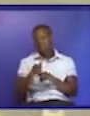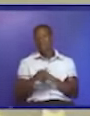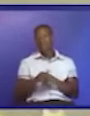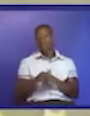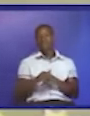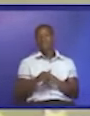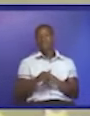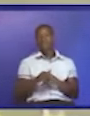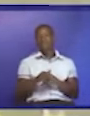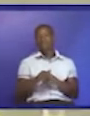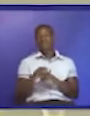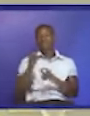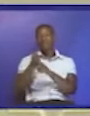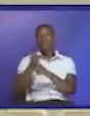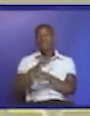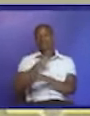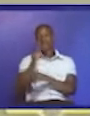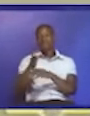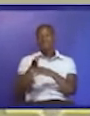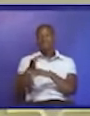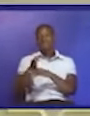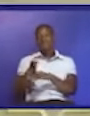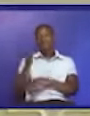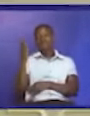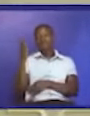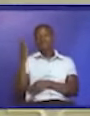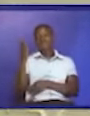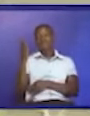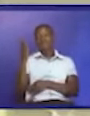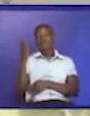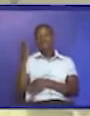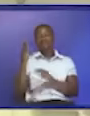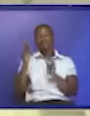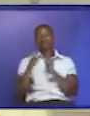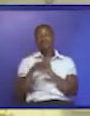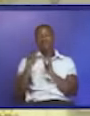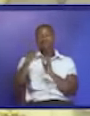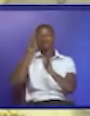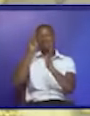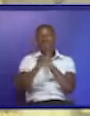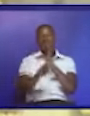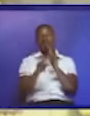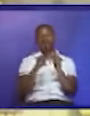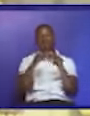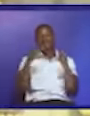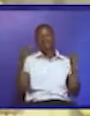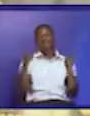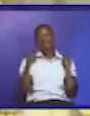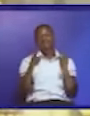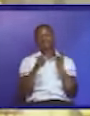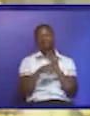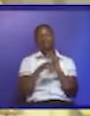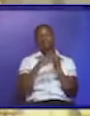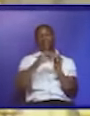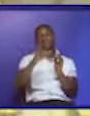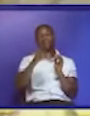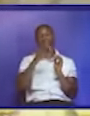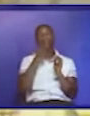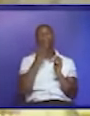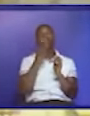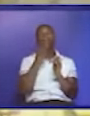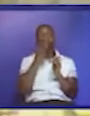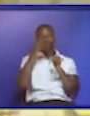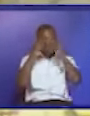She never held a sword. And yet she killed the arch enemy of the Jews by understanding this